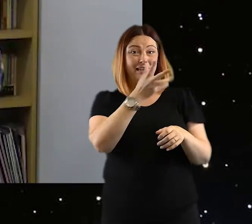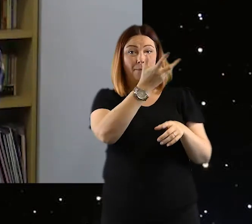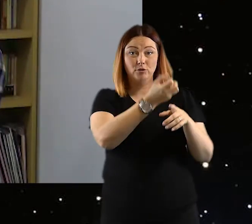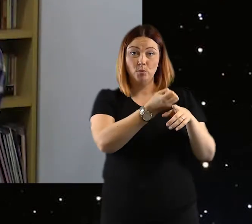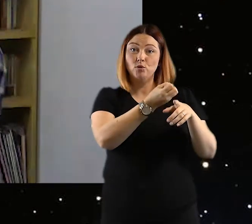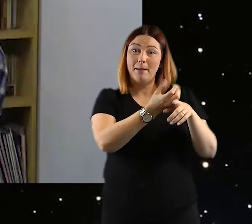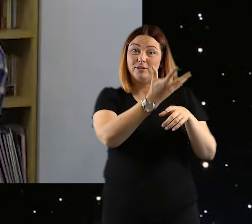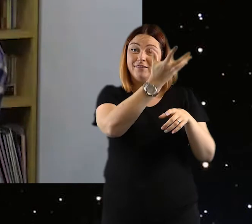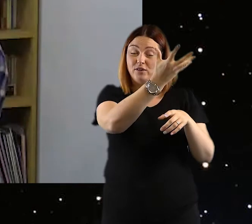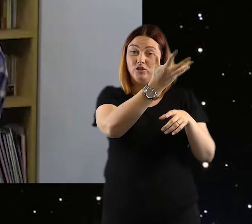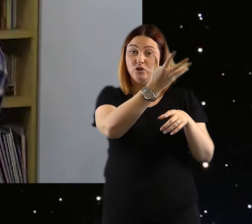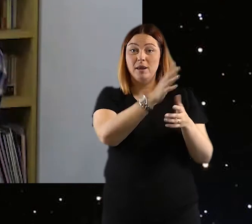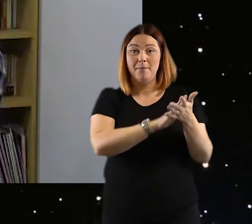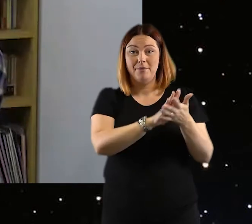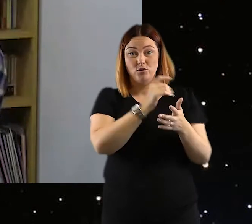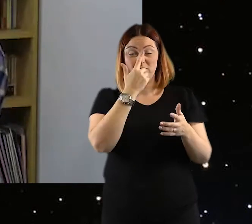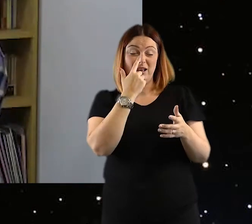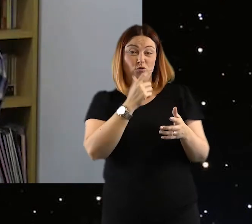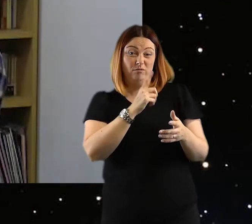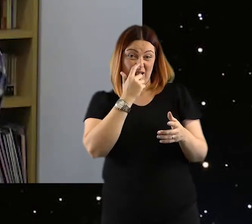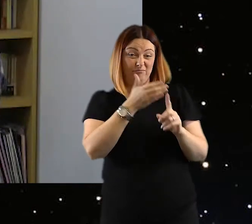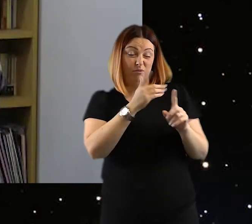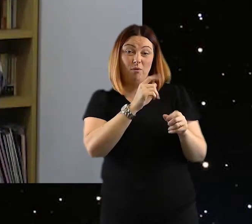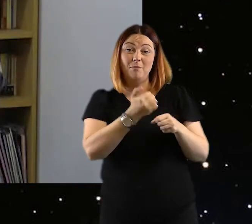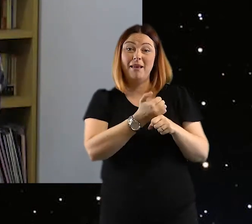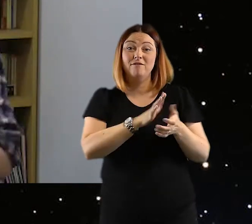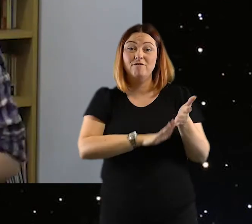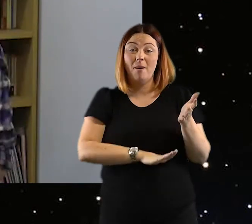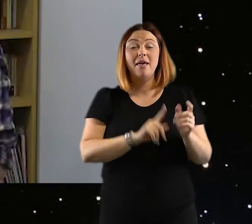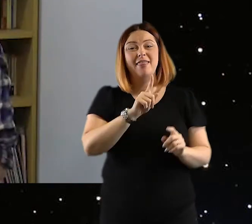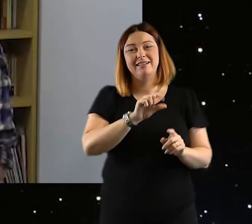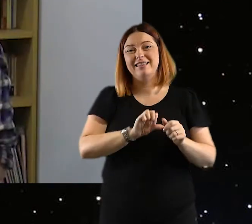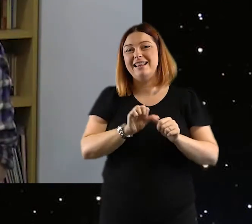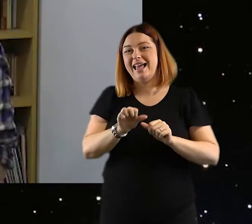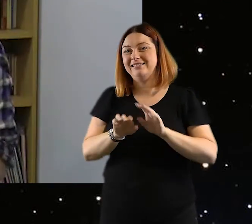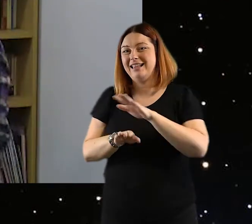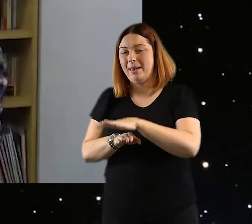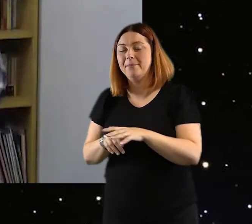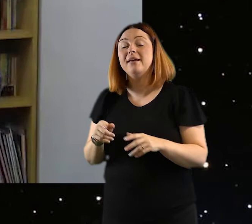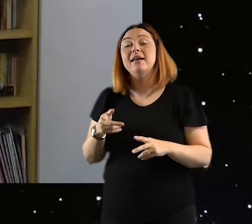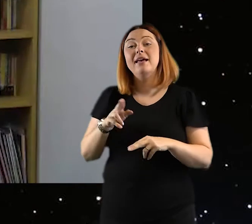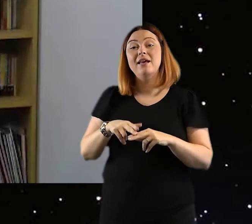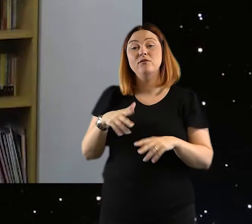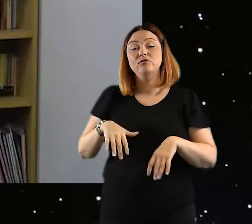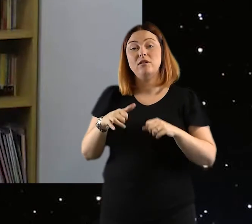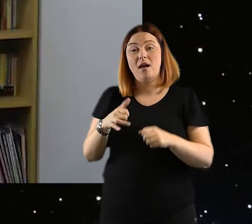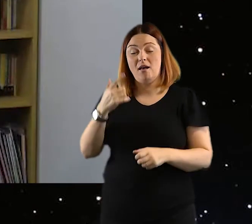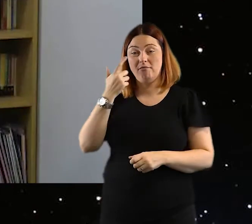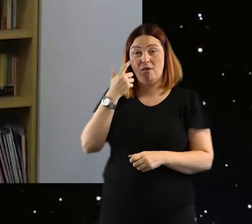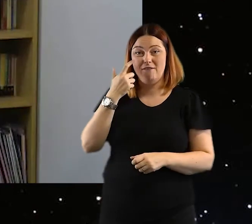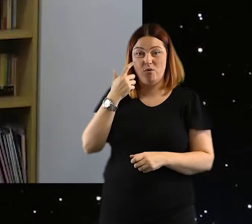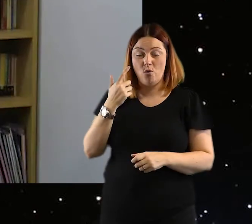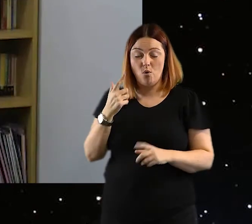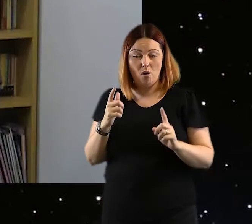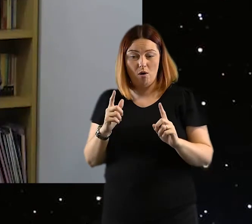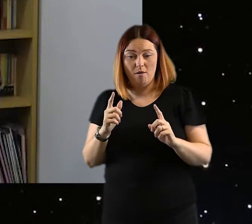atmosphere, and you might see either absorption or excitation lines that will tell you what the atmosphere is made of. Right. And that's the next step. And if we were